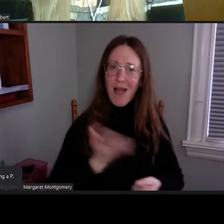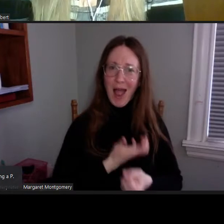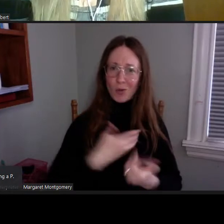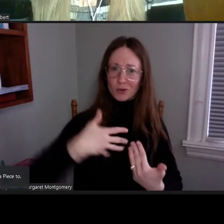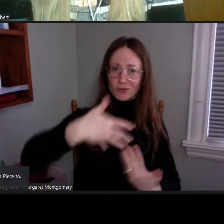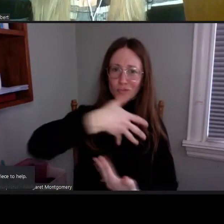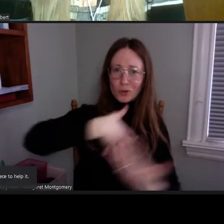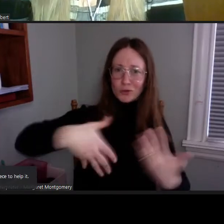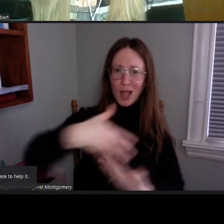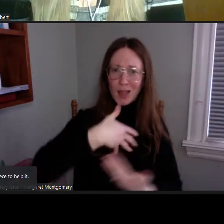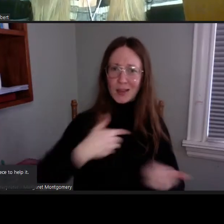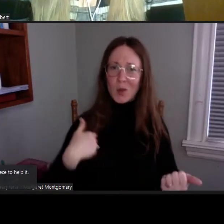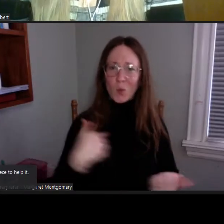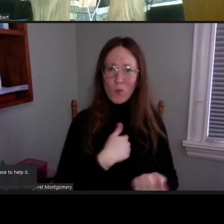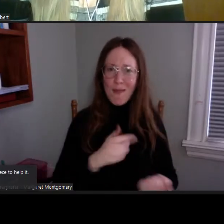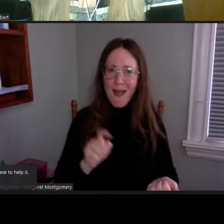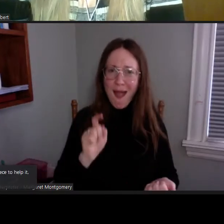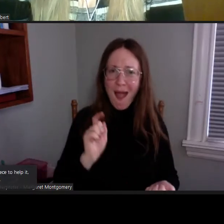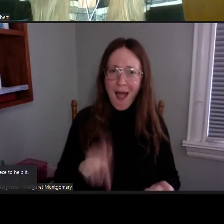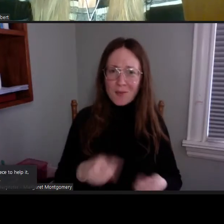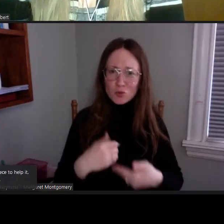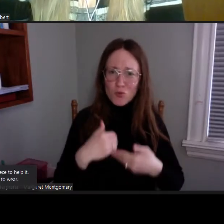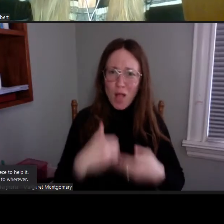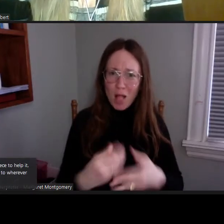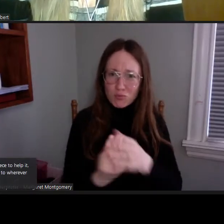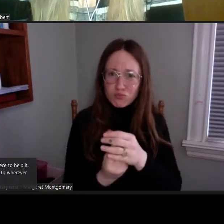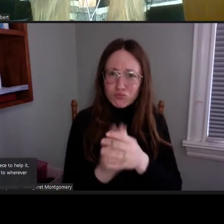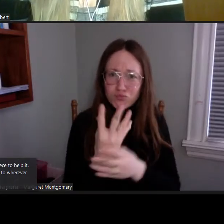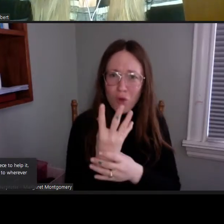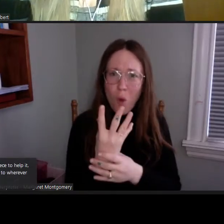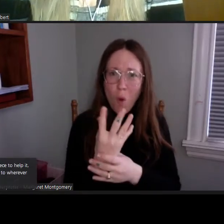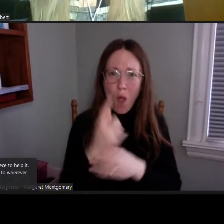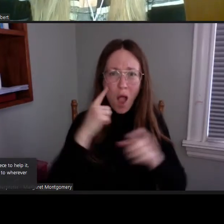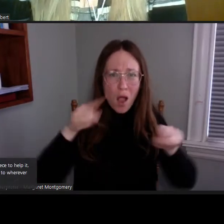piece to help it keep growing and move forward to wherever we're going.